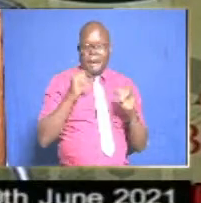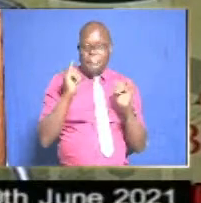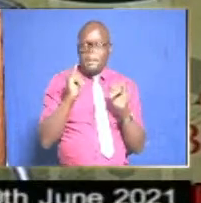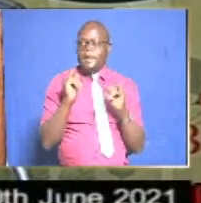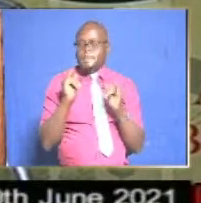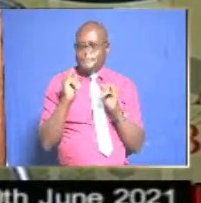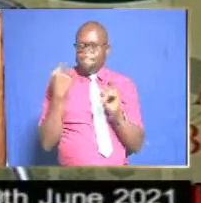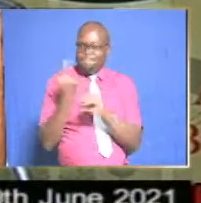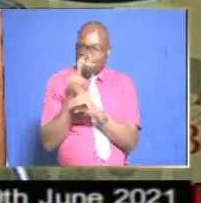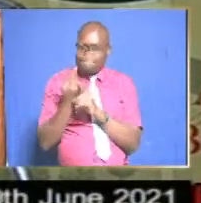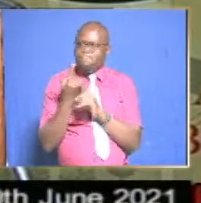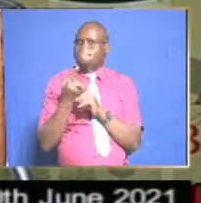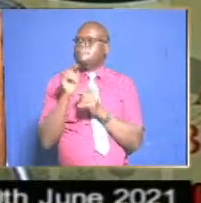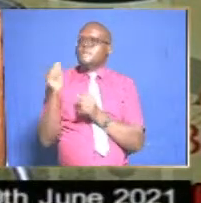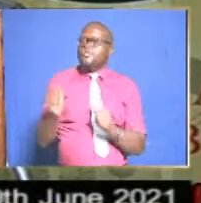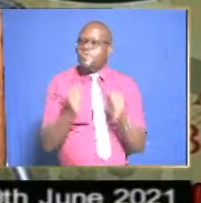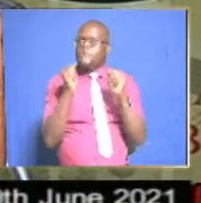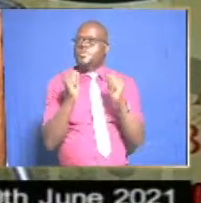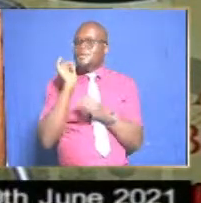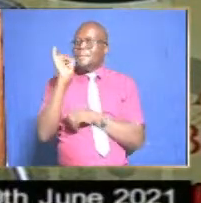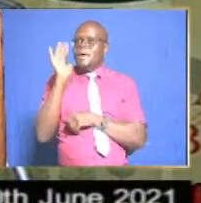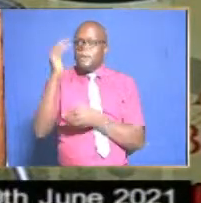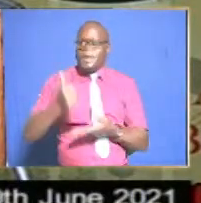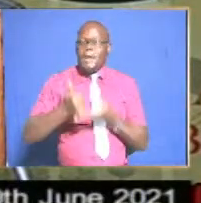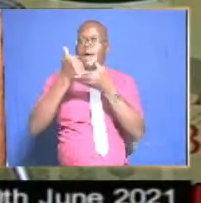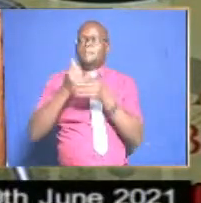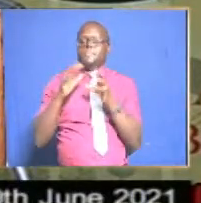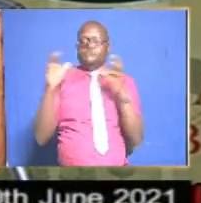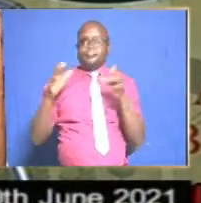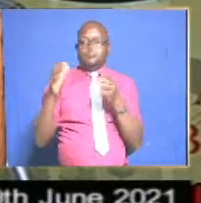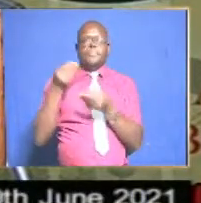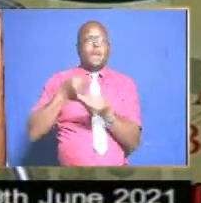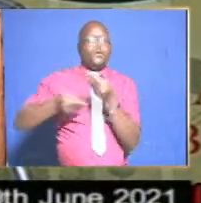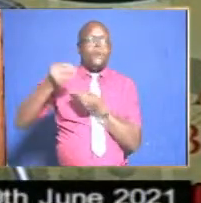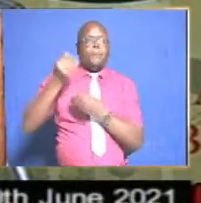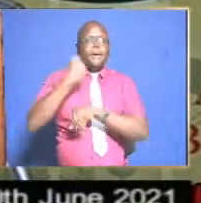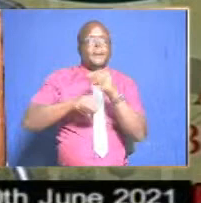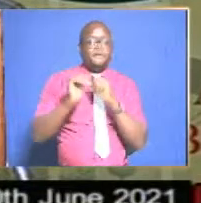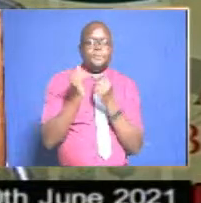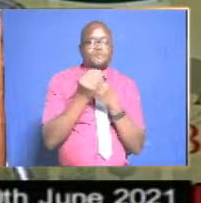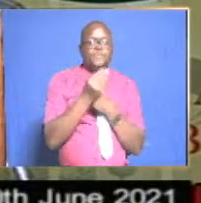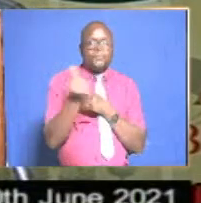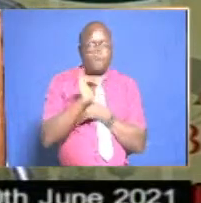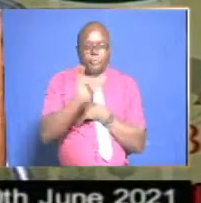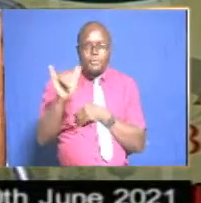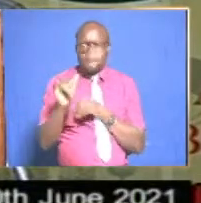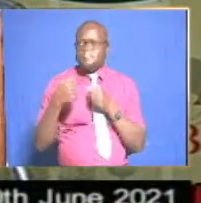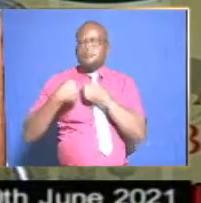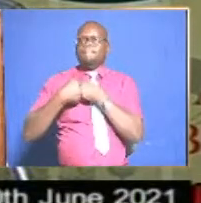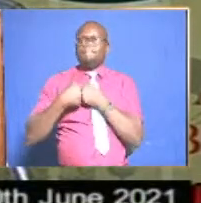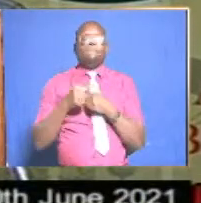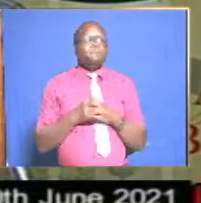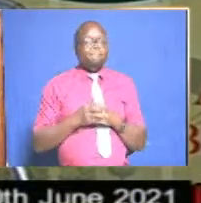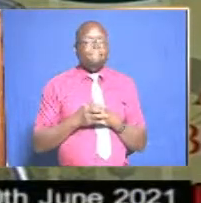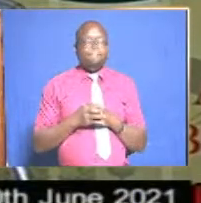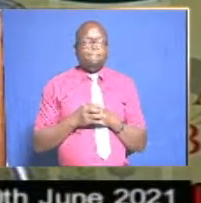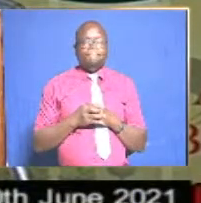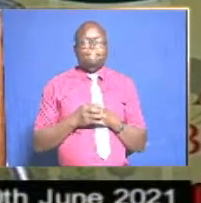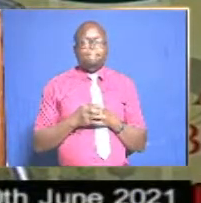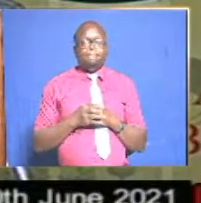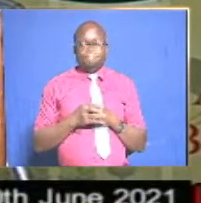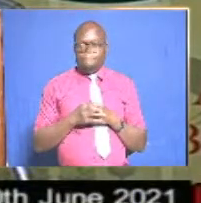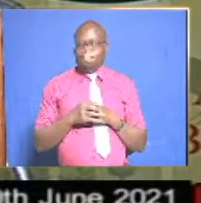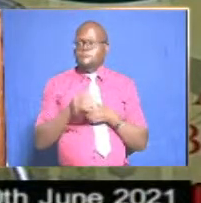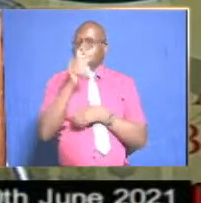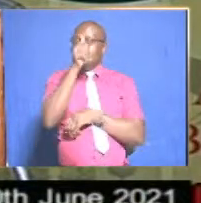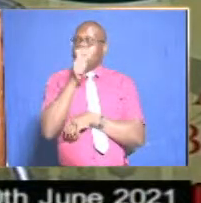comprehensive economic recovery strategy that will expand economic activities and address these challenges. Mr. Speaker, the